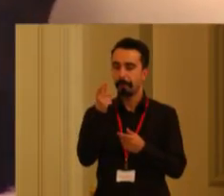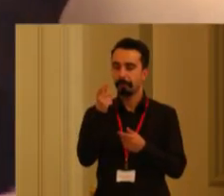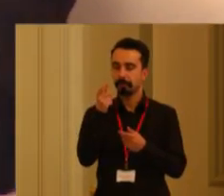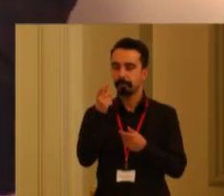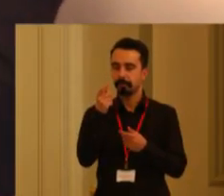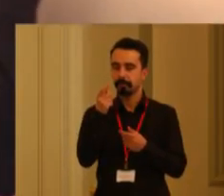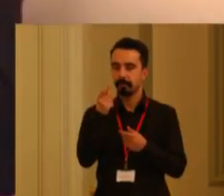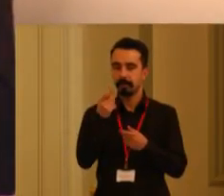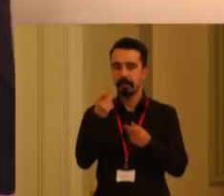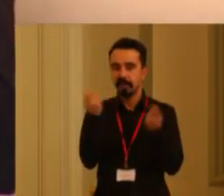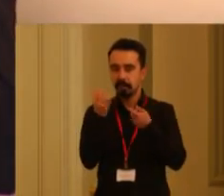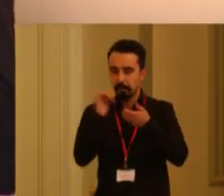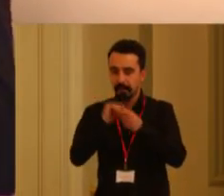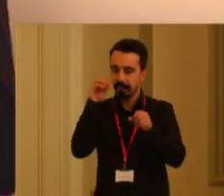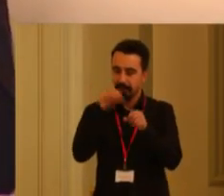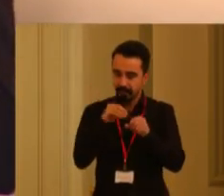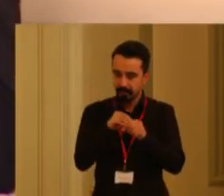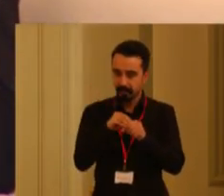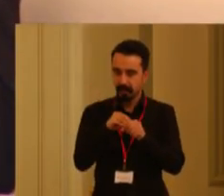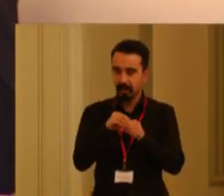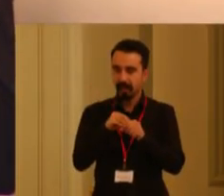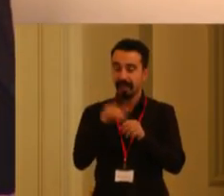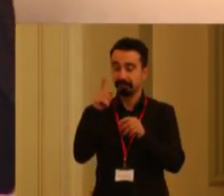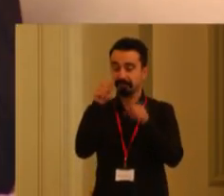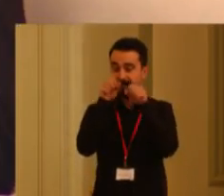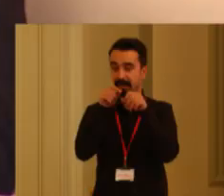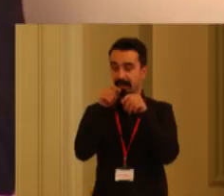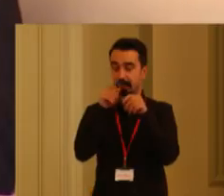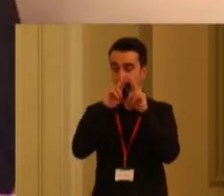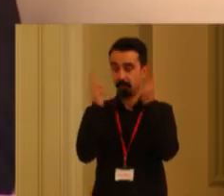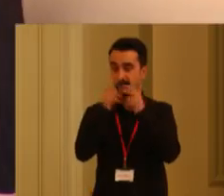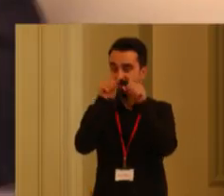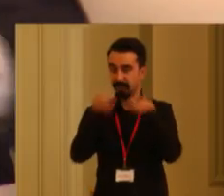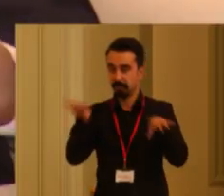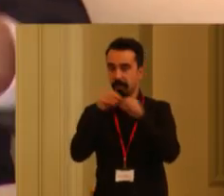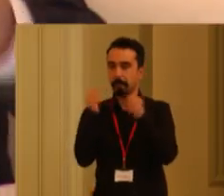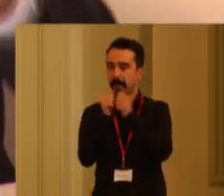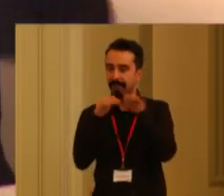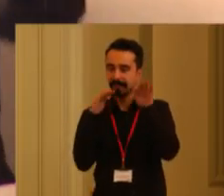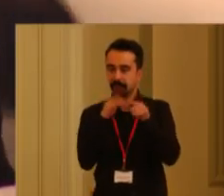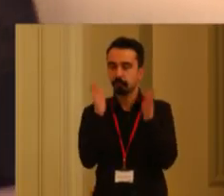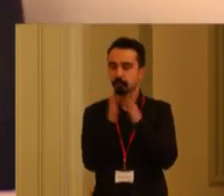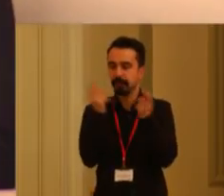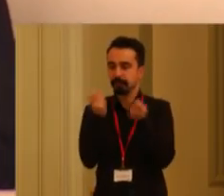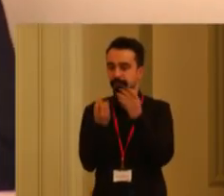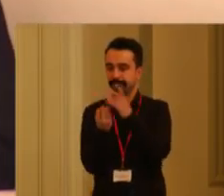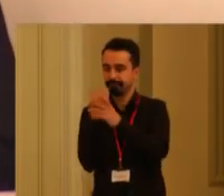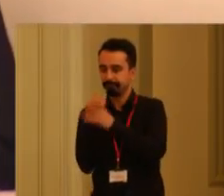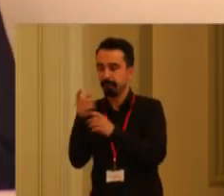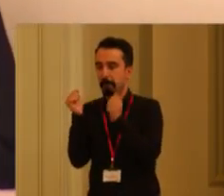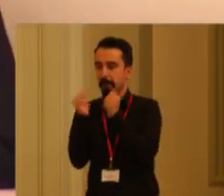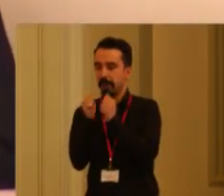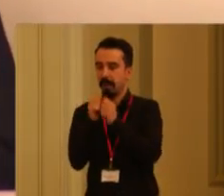everywhere. So it's more of a matrix, more like down to collaboration, and more about building an ecosystem. So you have